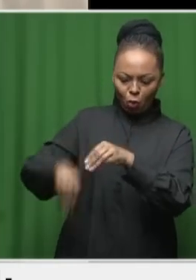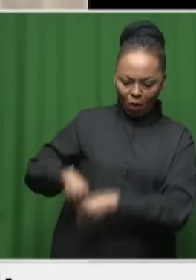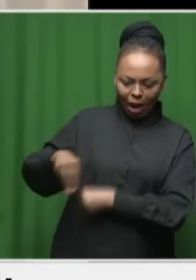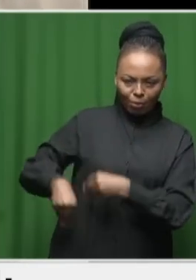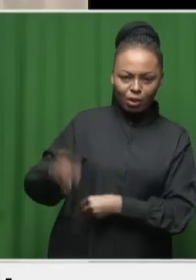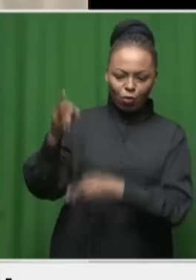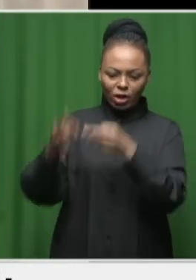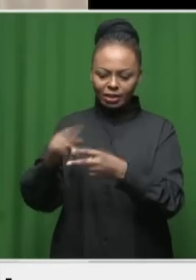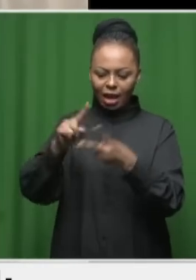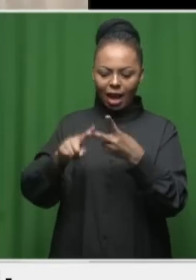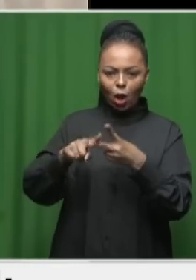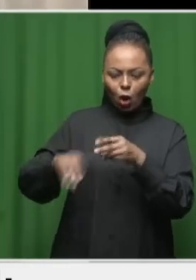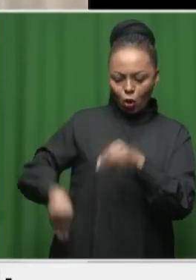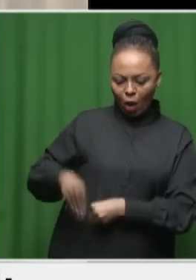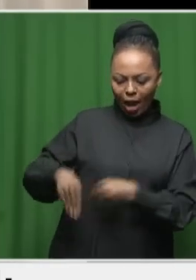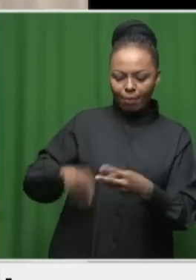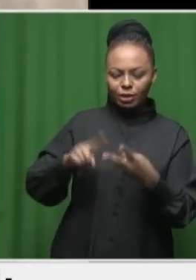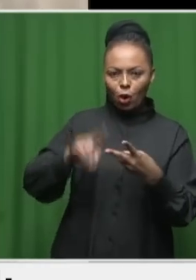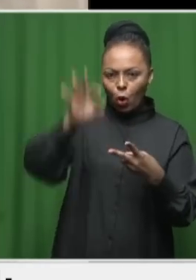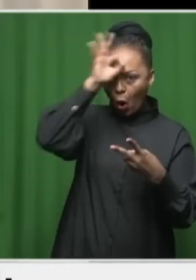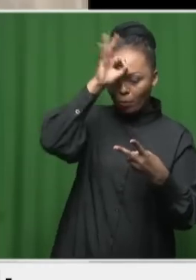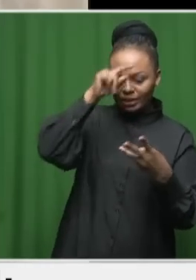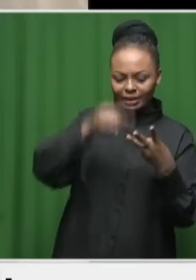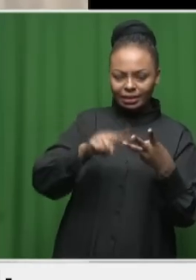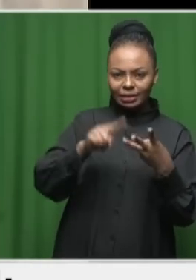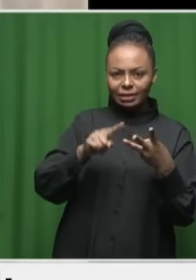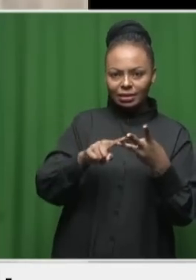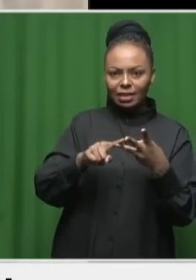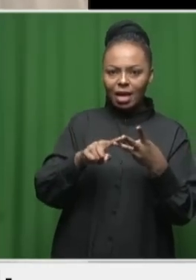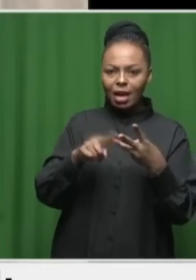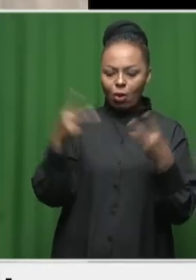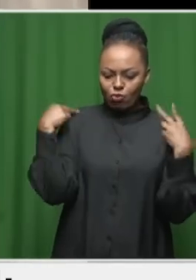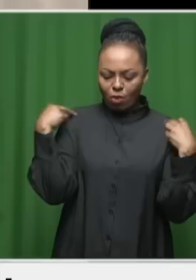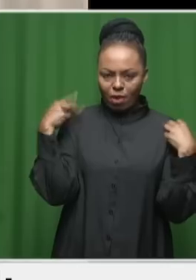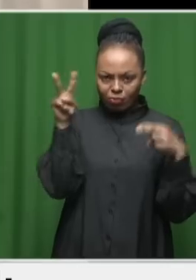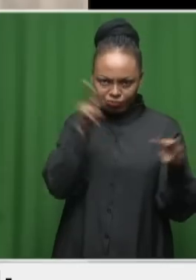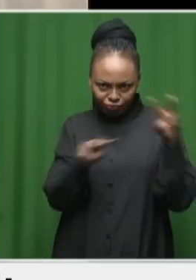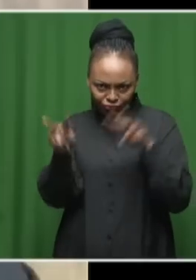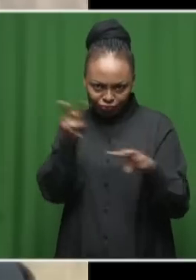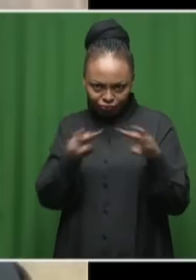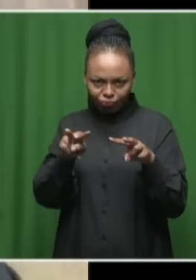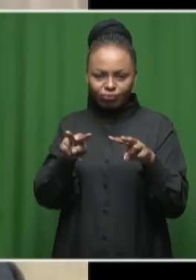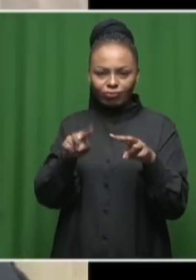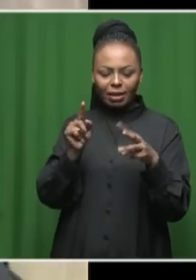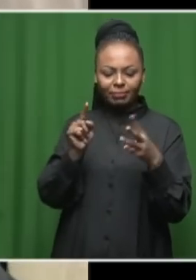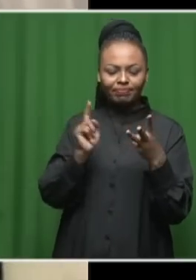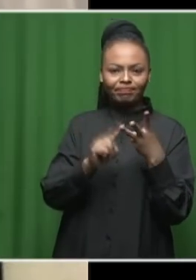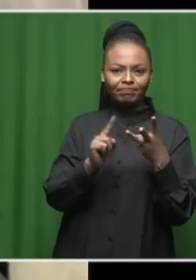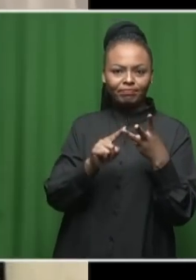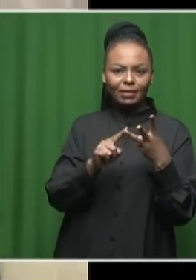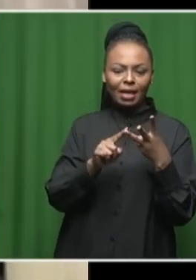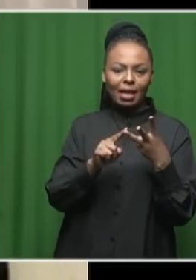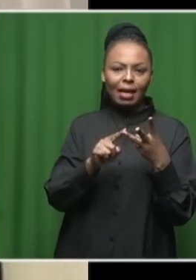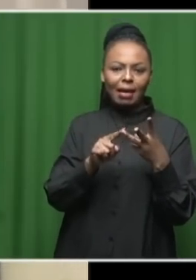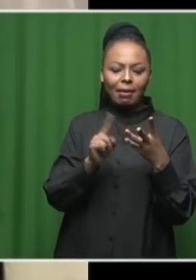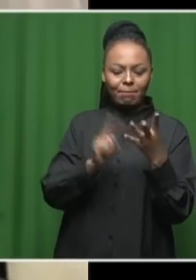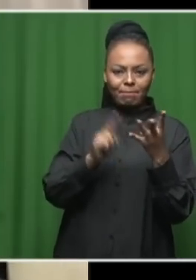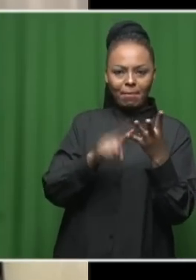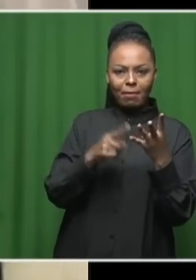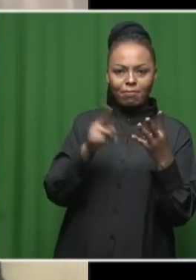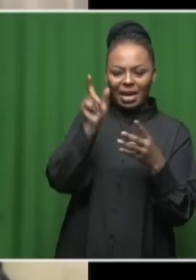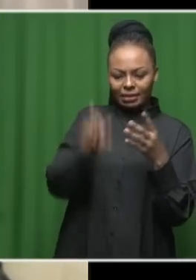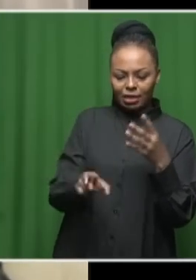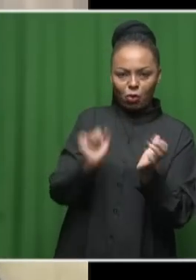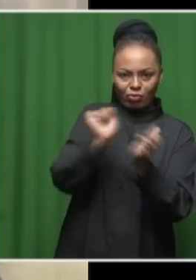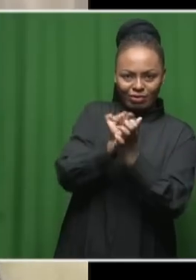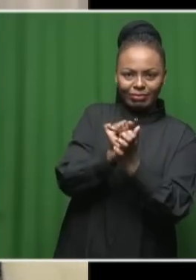politicians, corrupt cops, actually 4 corrupt wardens, and prisoners that is involved.